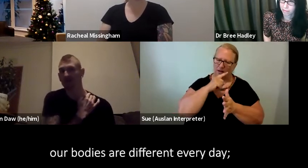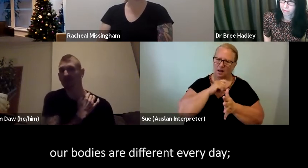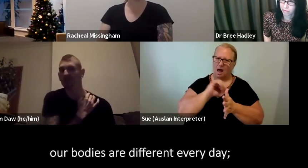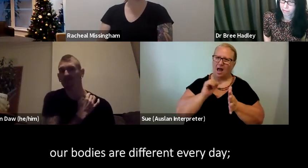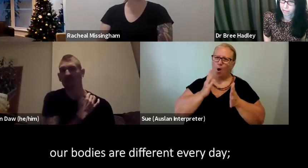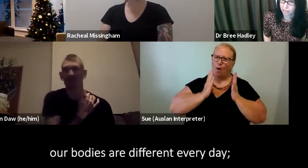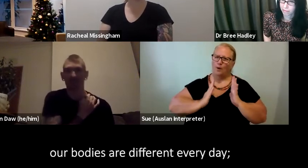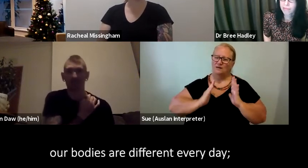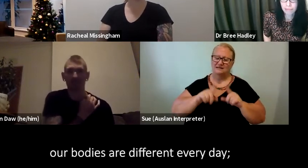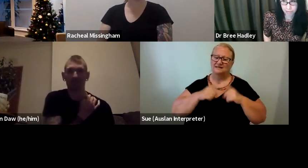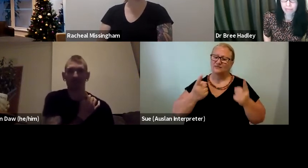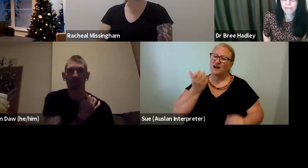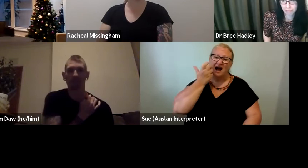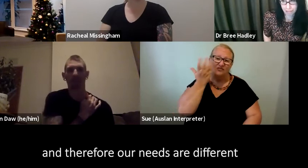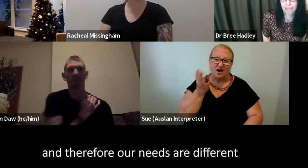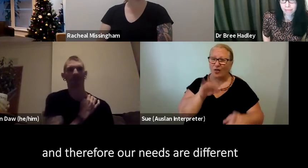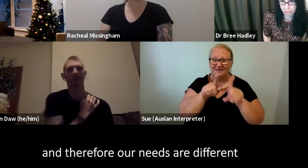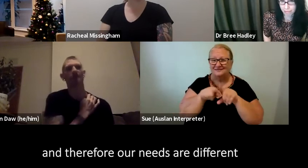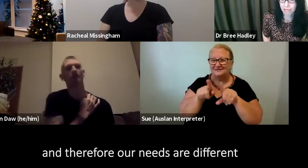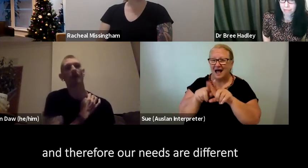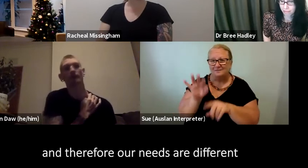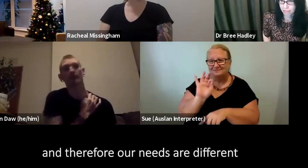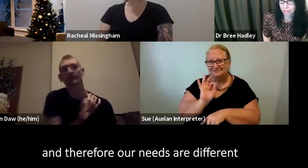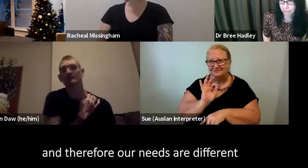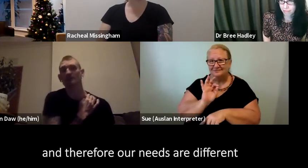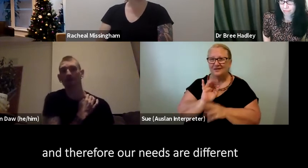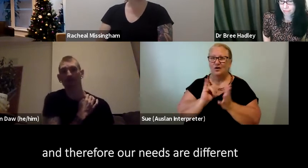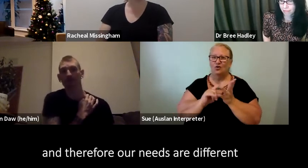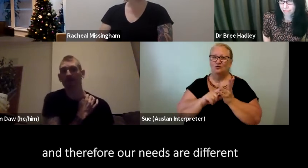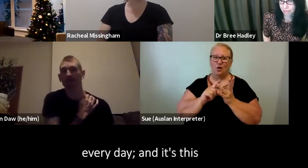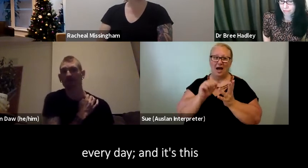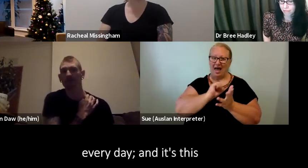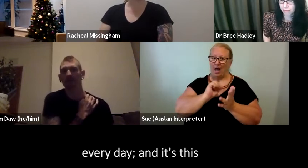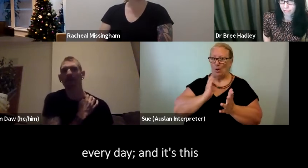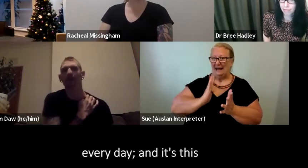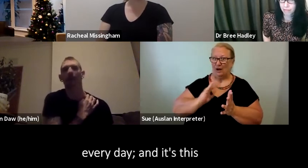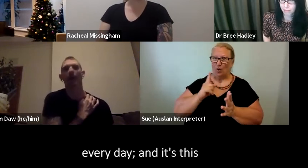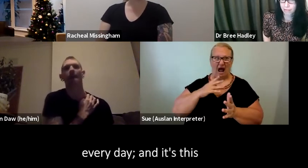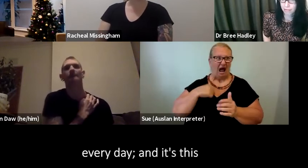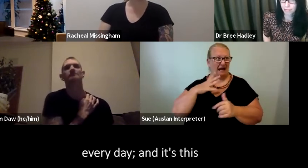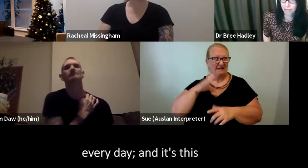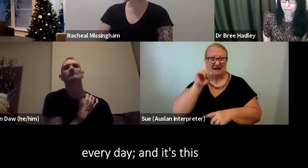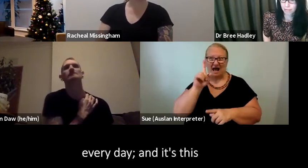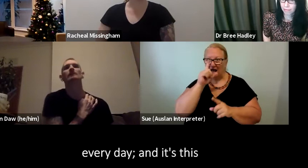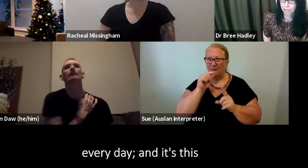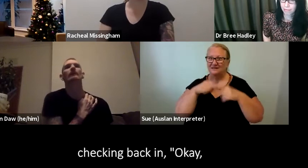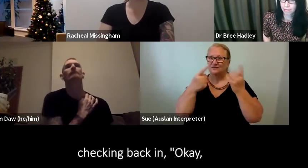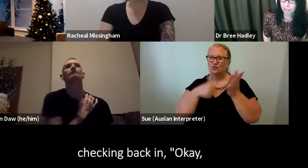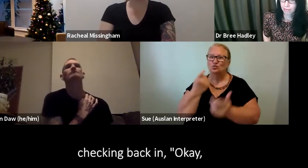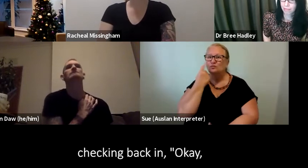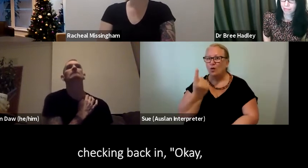are different every day, and therefore our needs are different every day. And it's